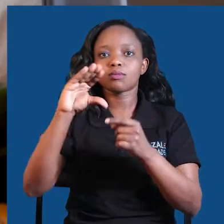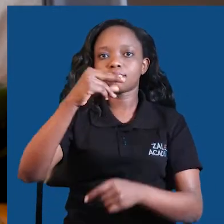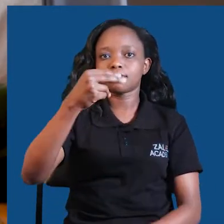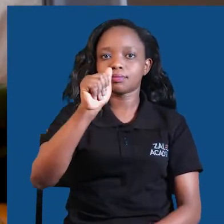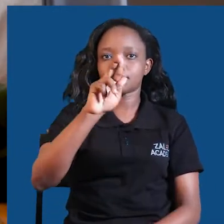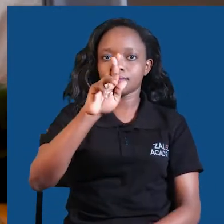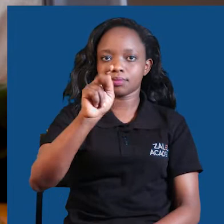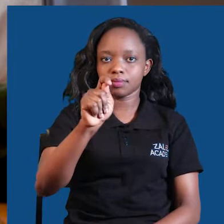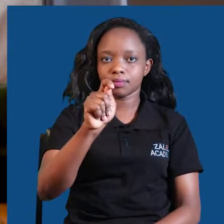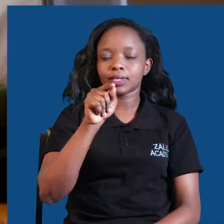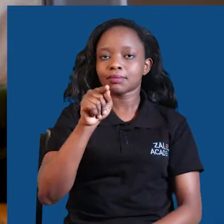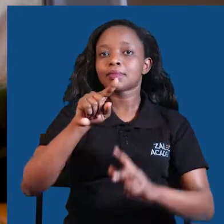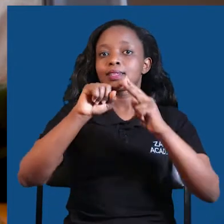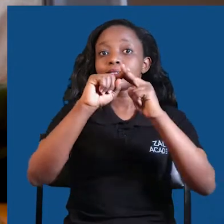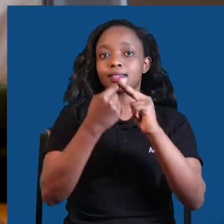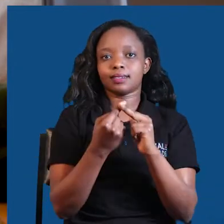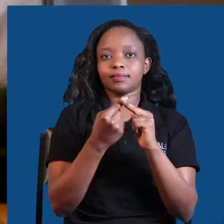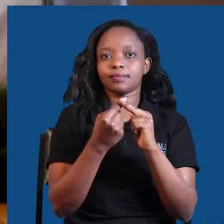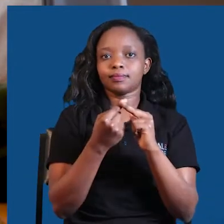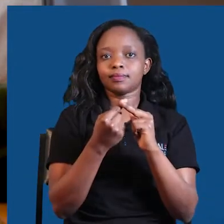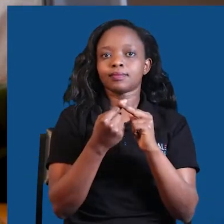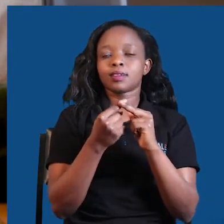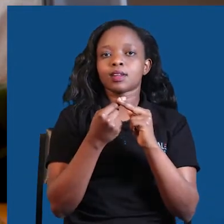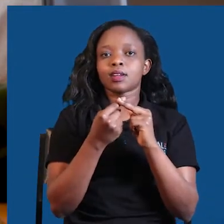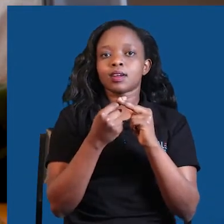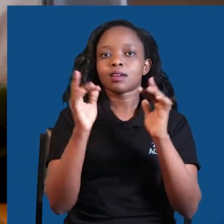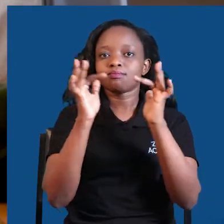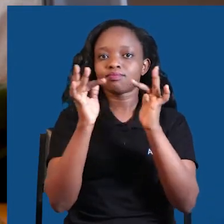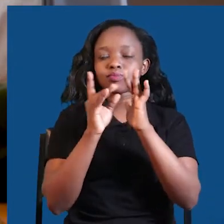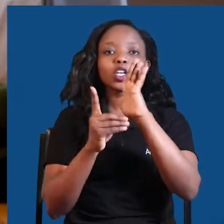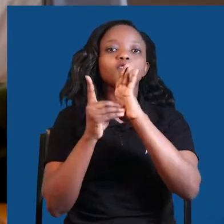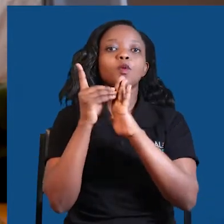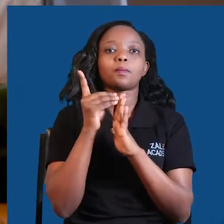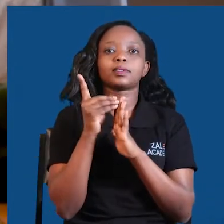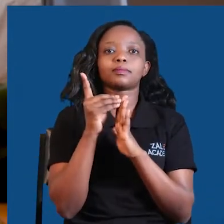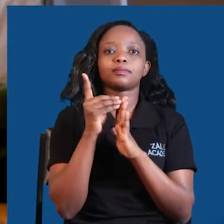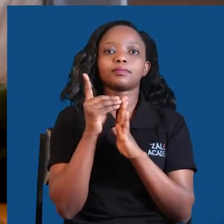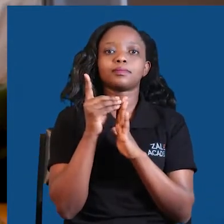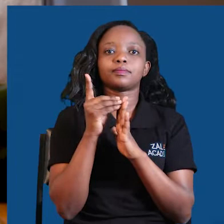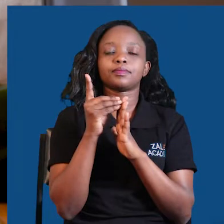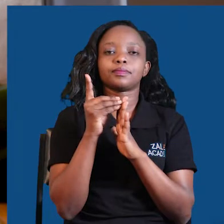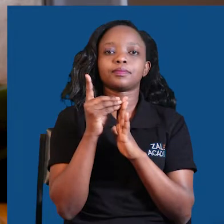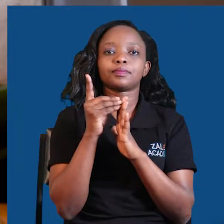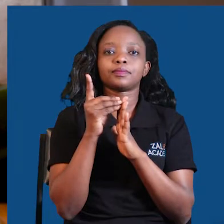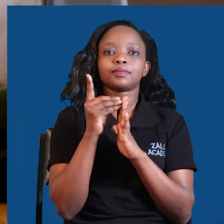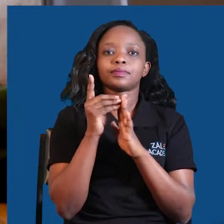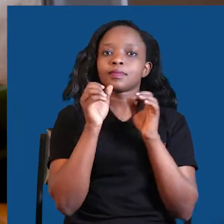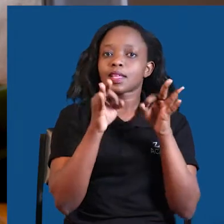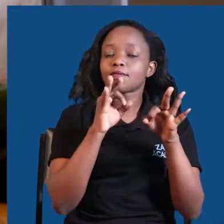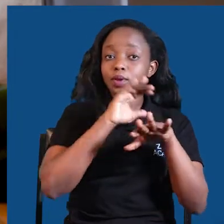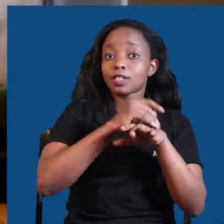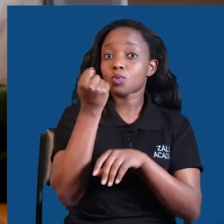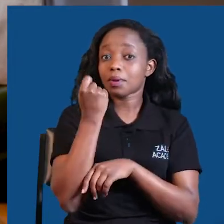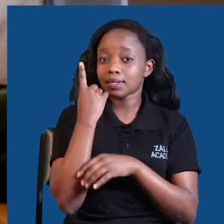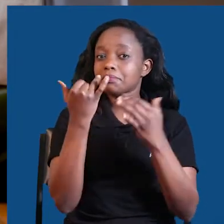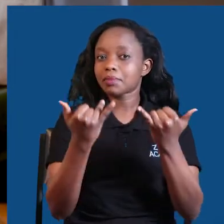flowcharts. So that is the beginning of your web development or your software development life journey.